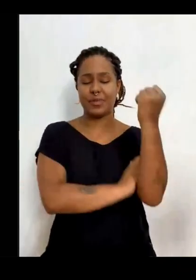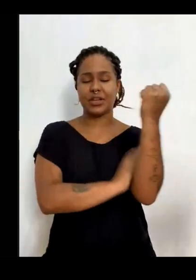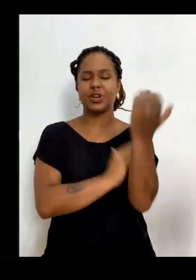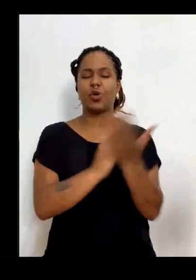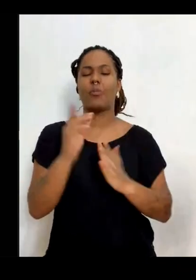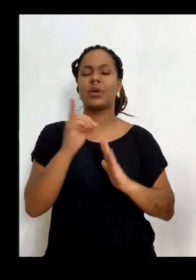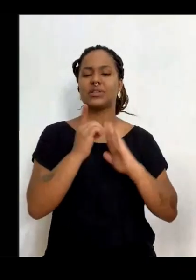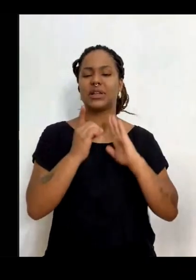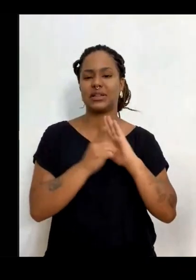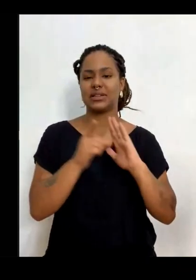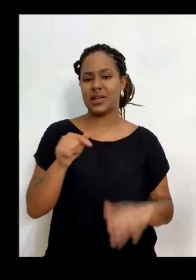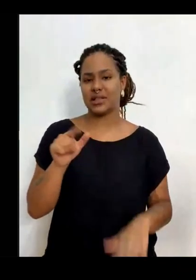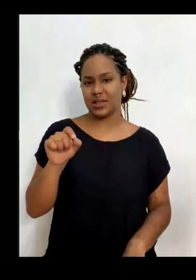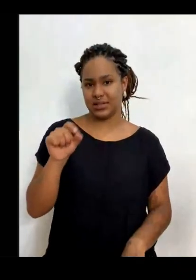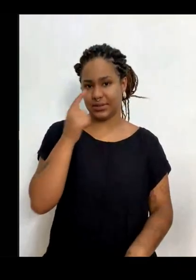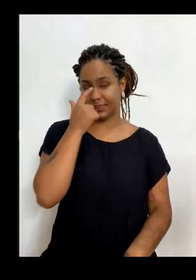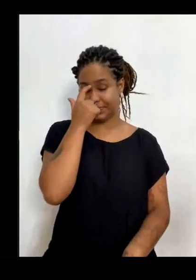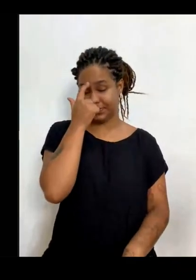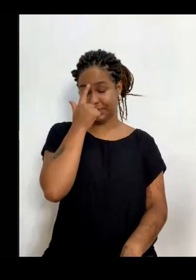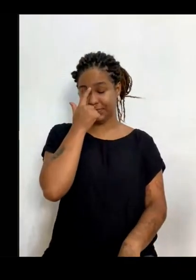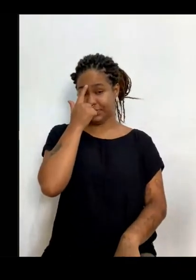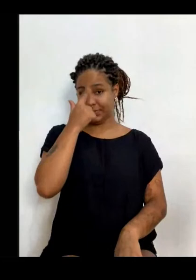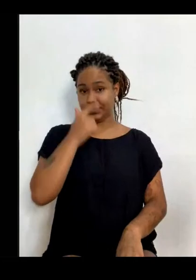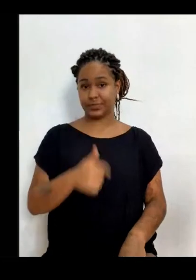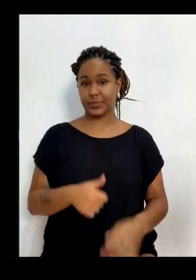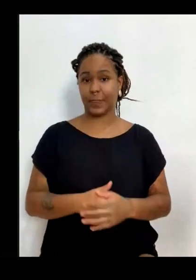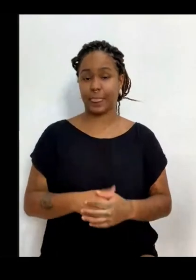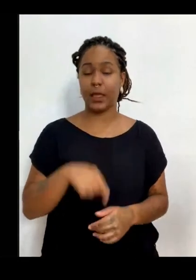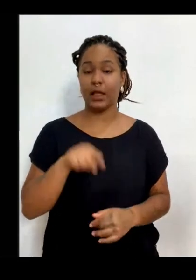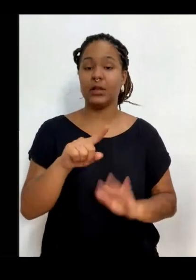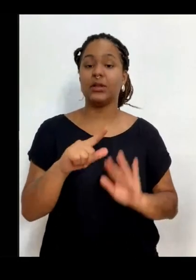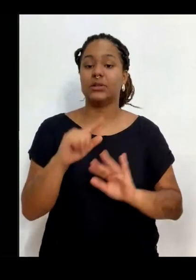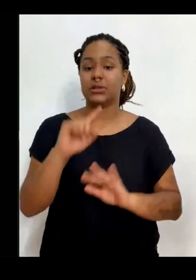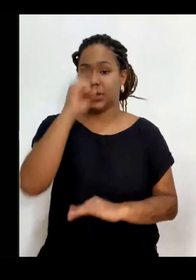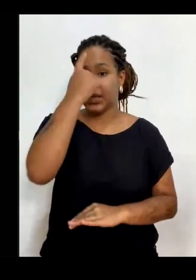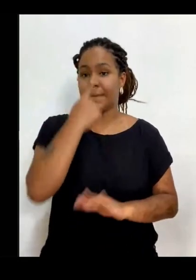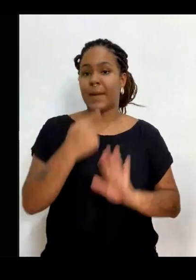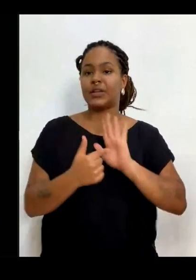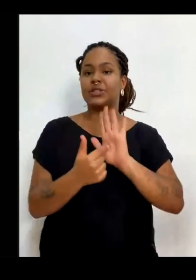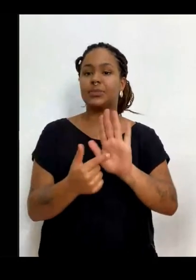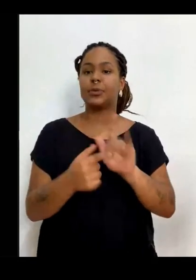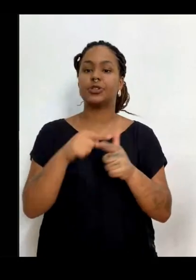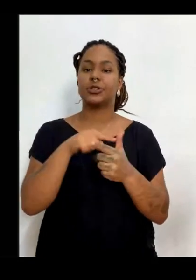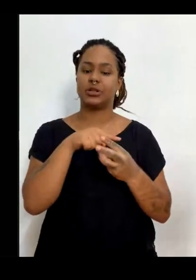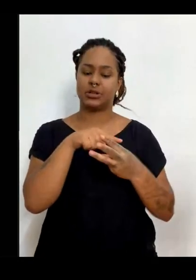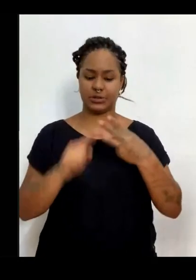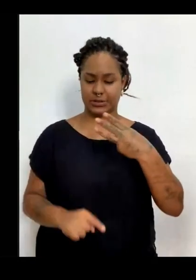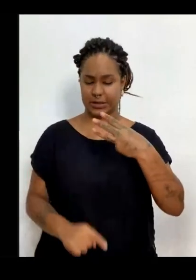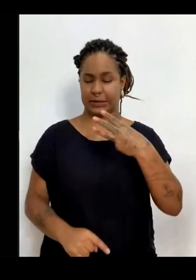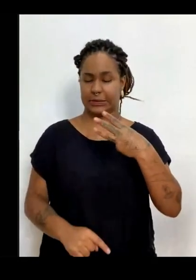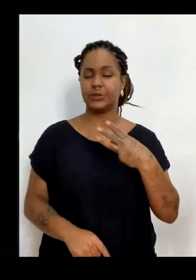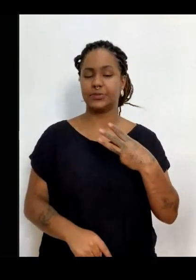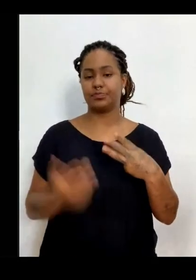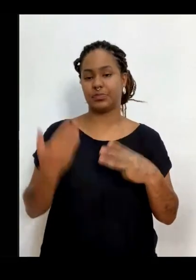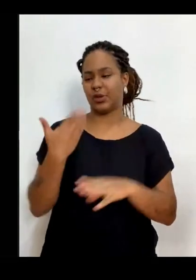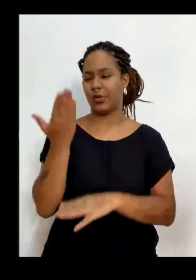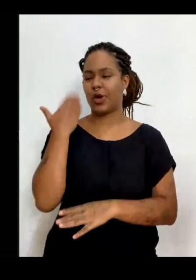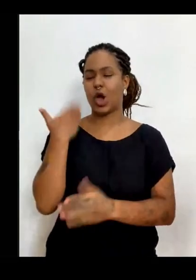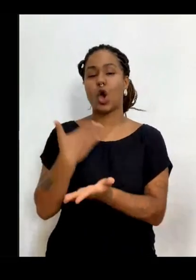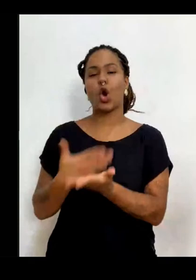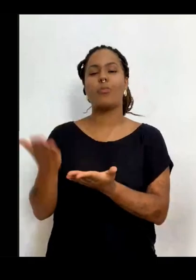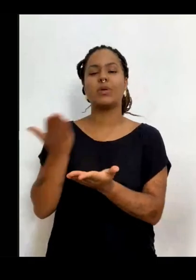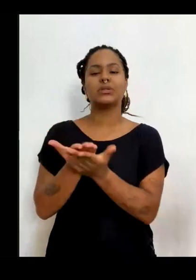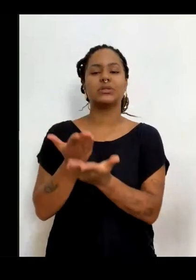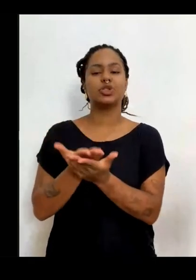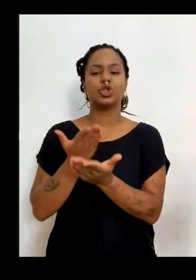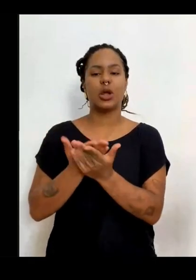things by then I had started my self-guided study tour into women's history and learned about the